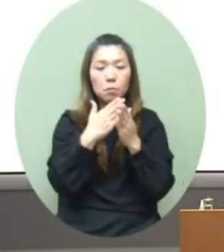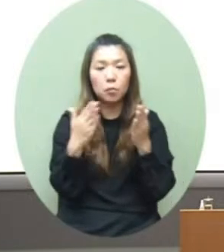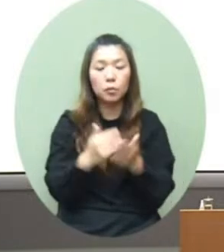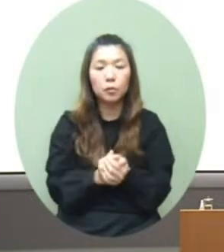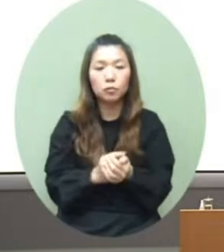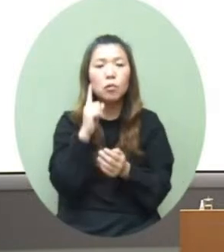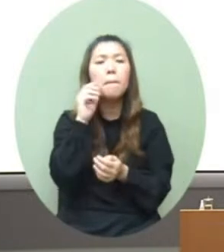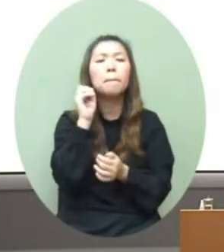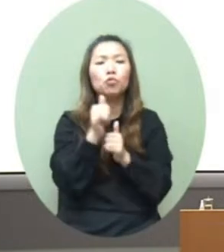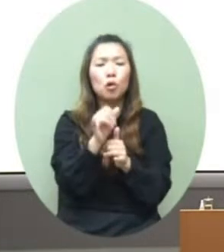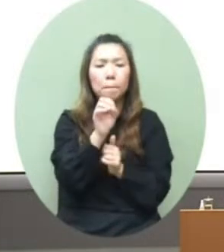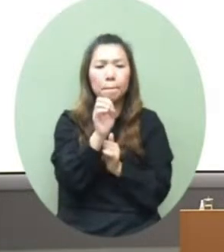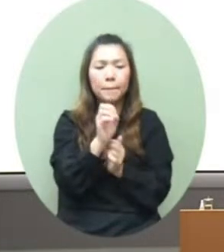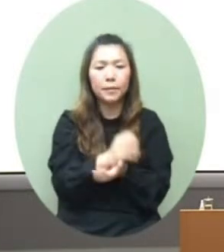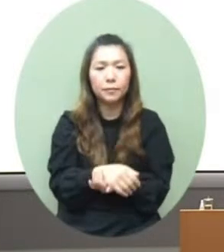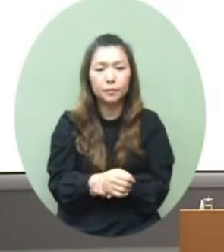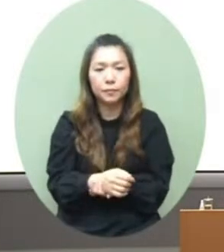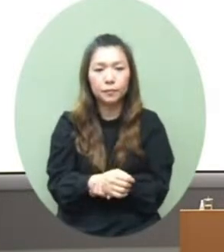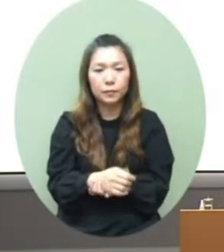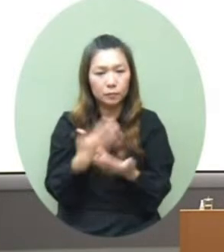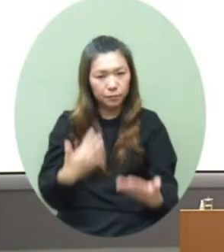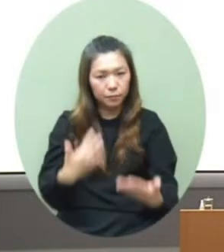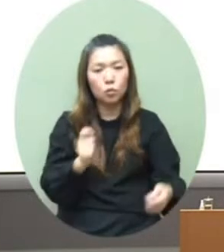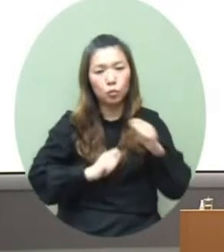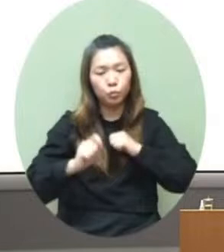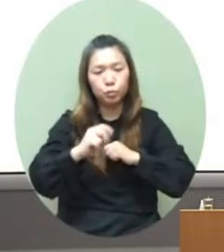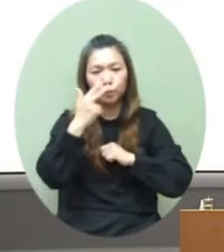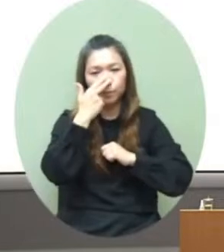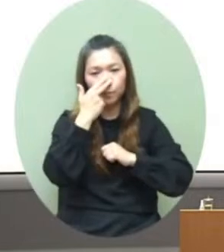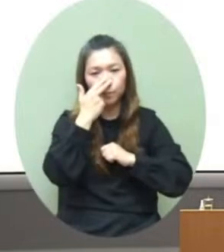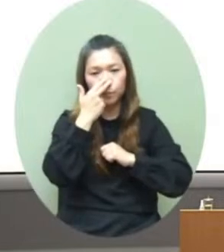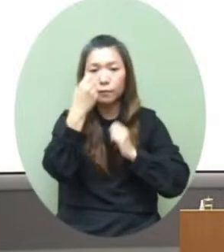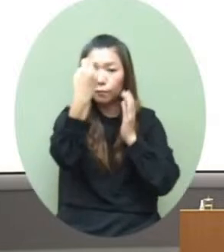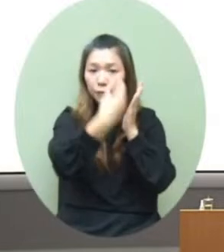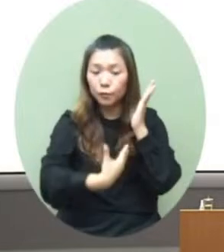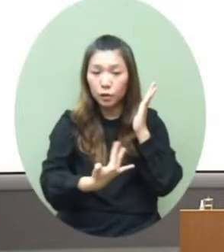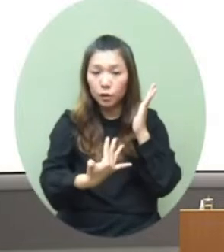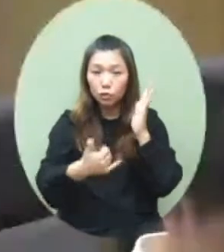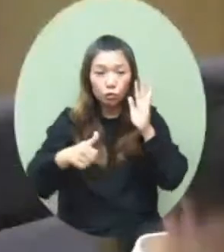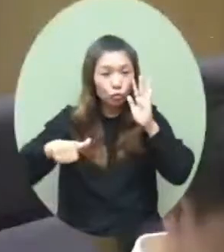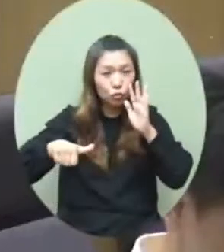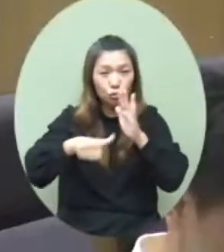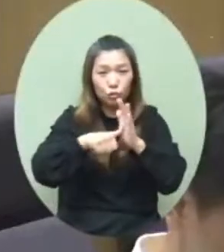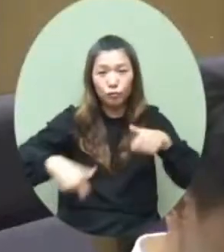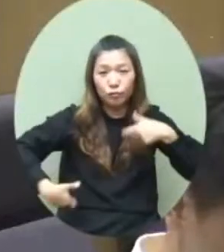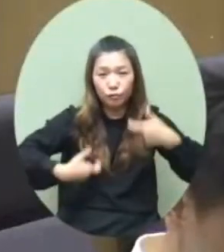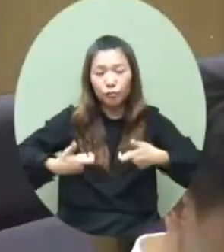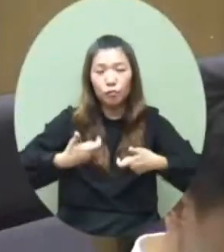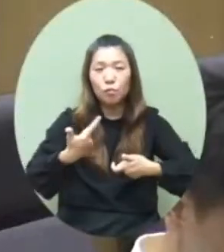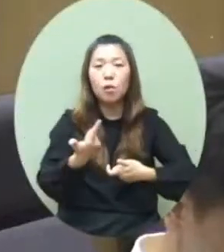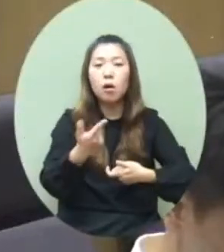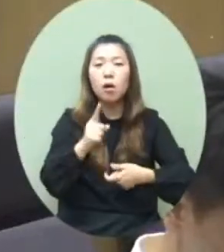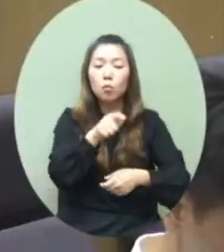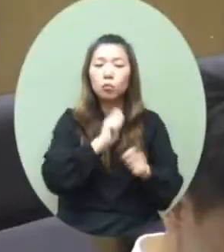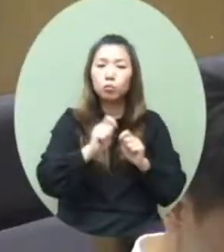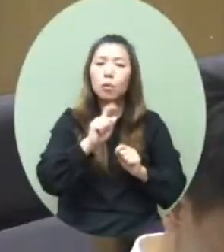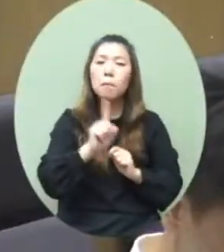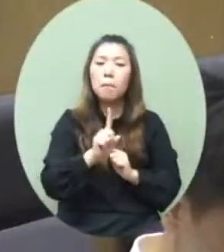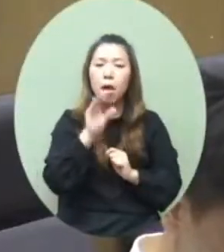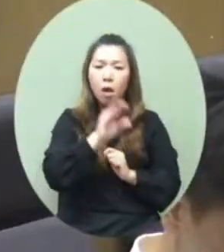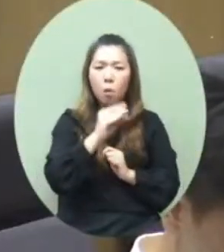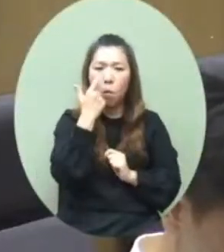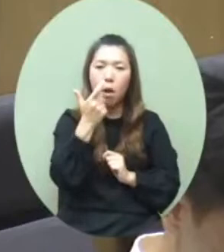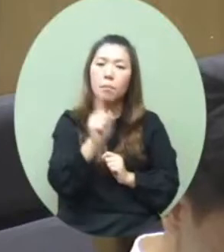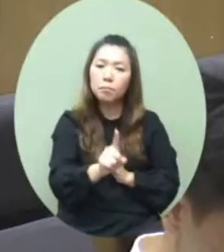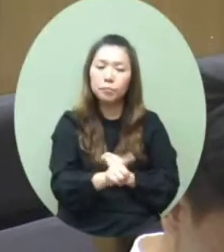I'm from Sky Post. To pick up on the last question, do you have a breakdown of the cost involved for the